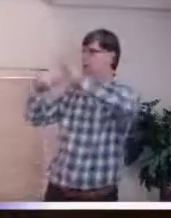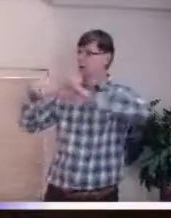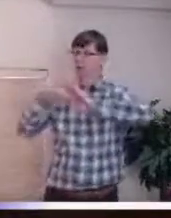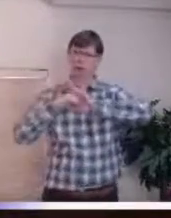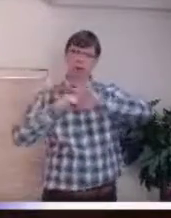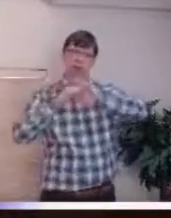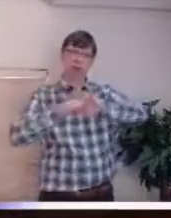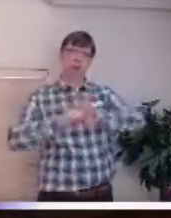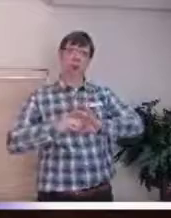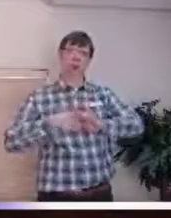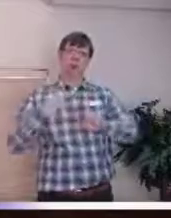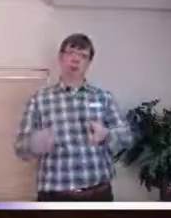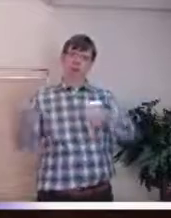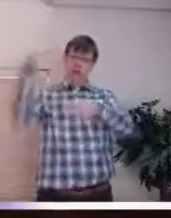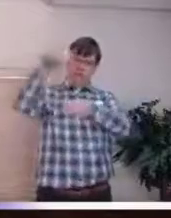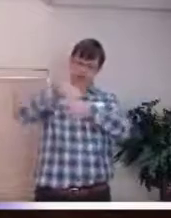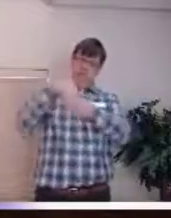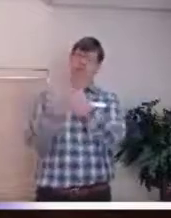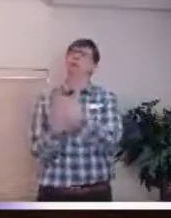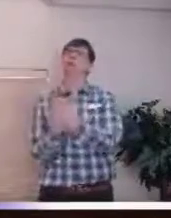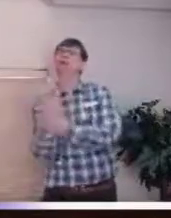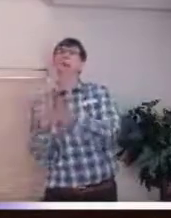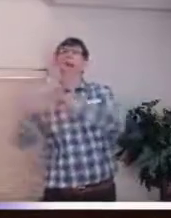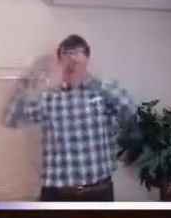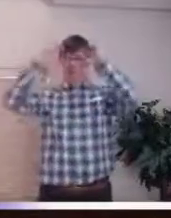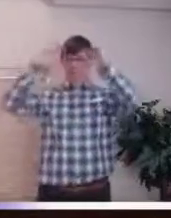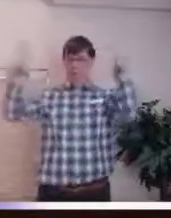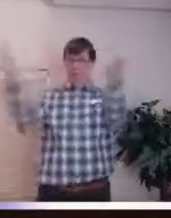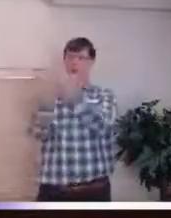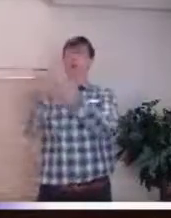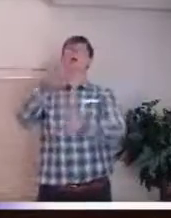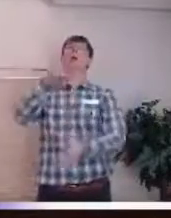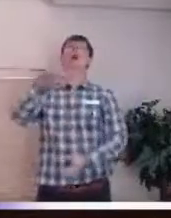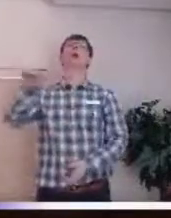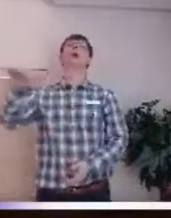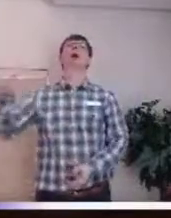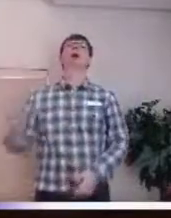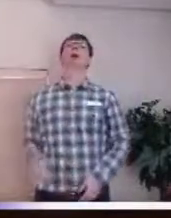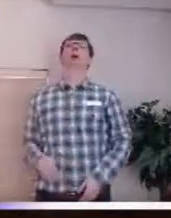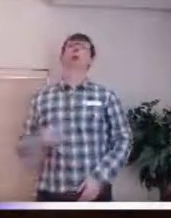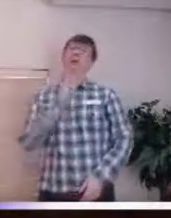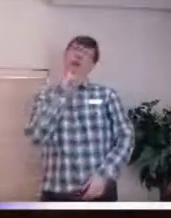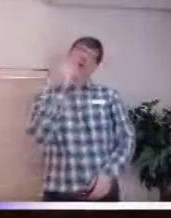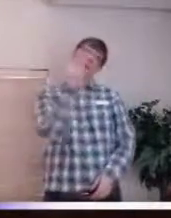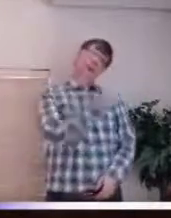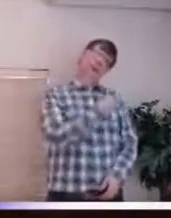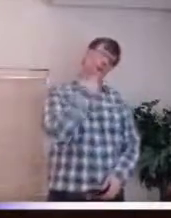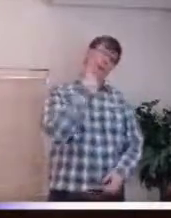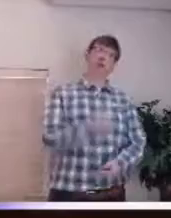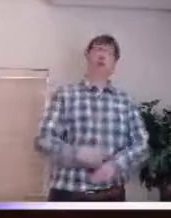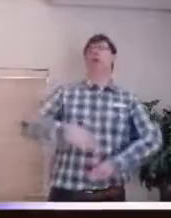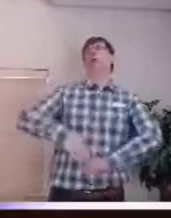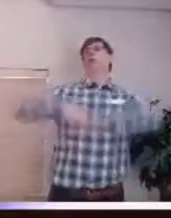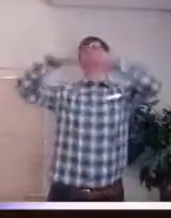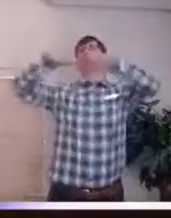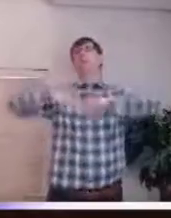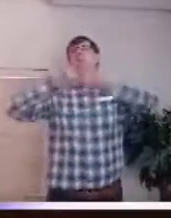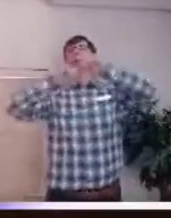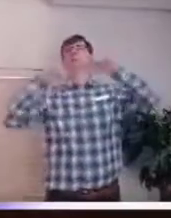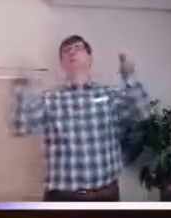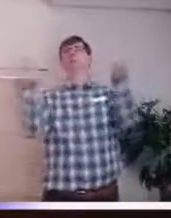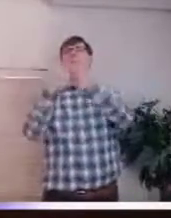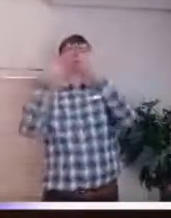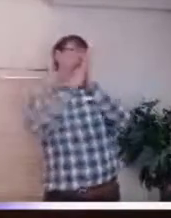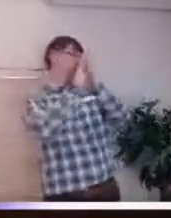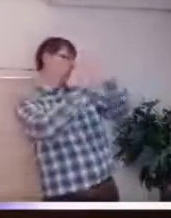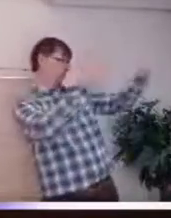connection was ingrained in your consciousness from a child. Maybe you were raised in a church environment. Maybe